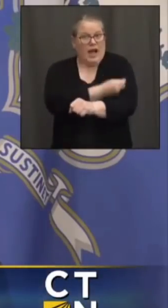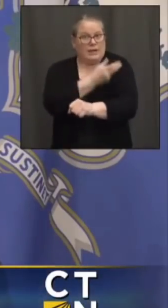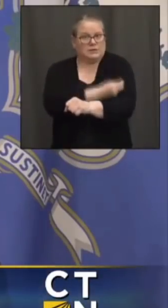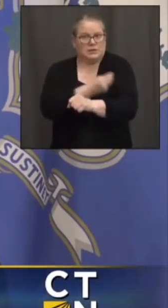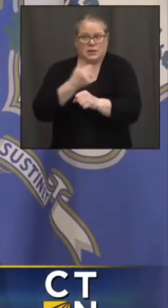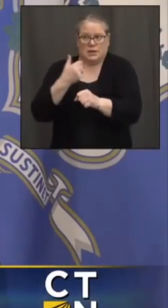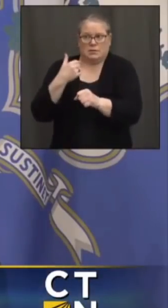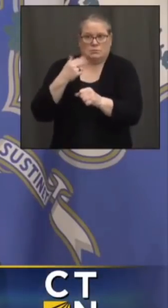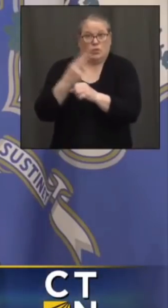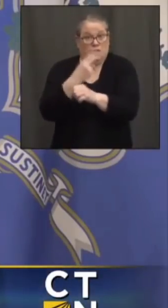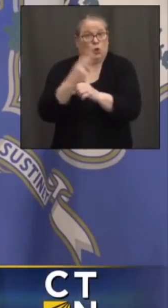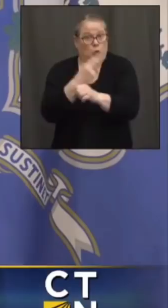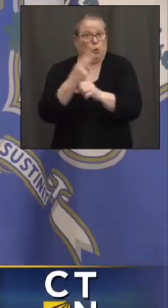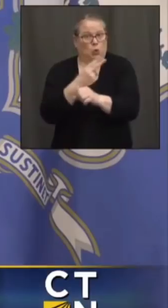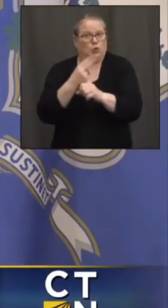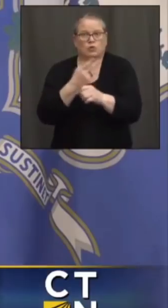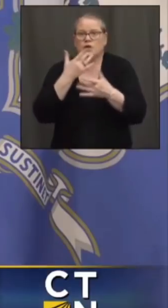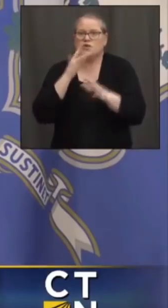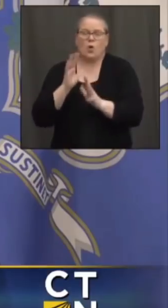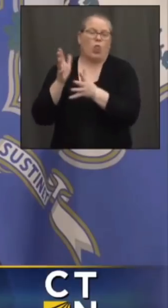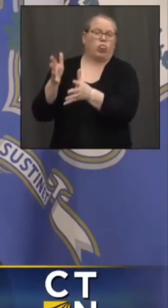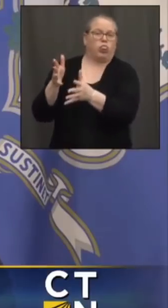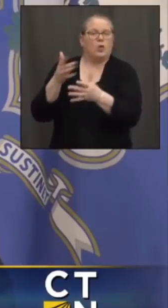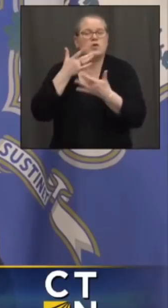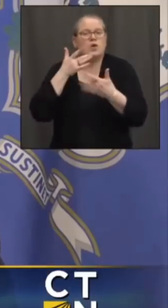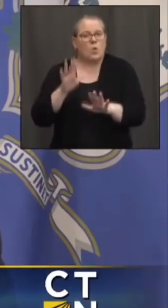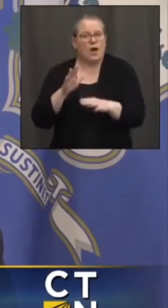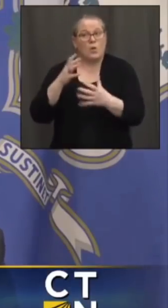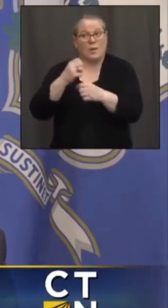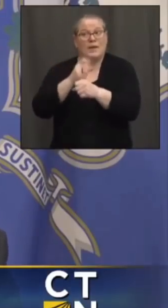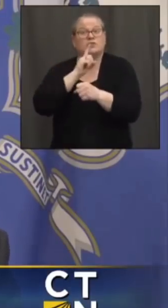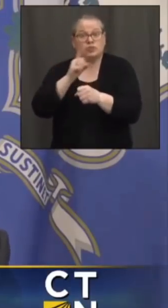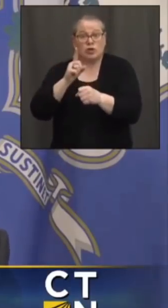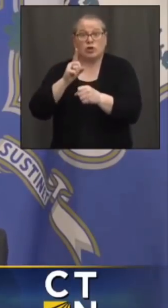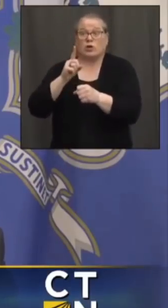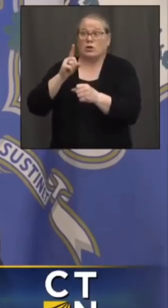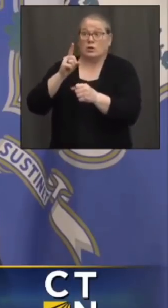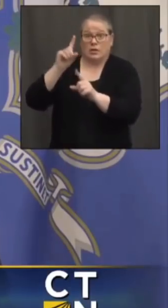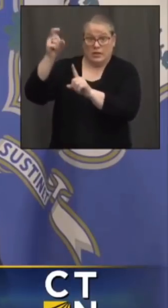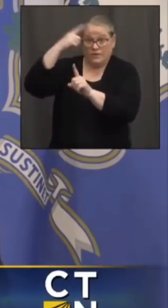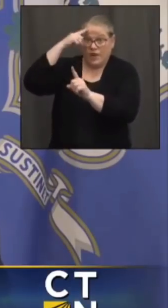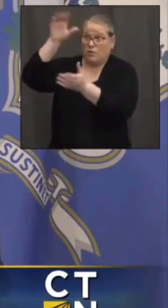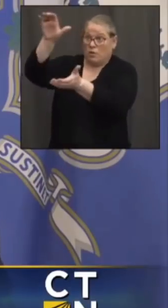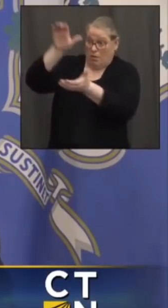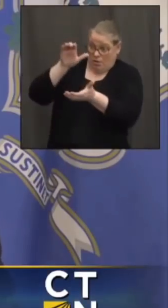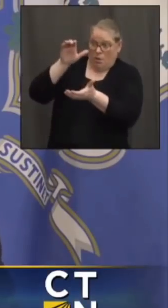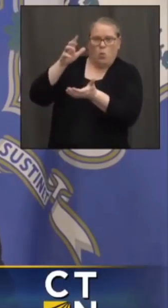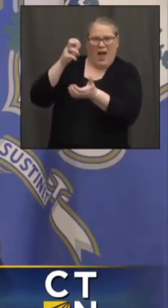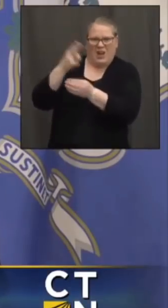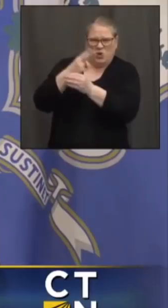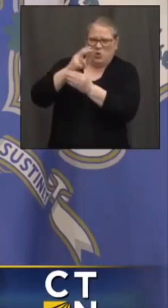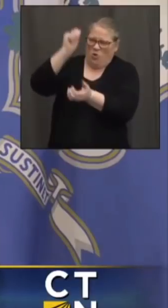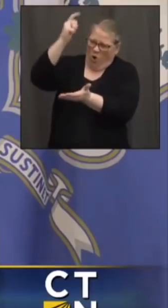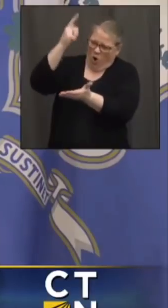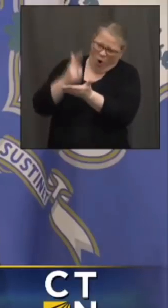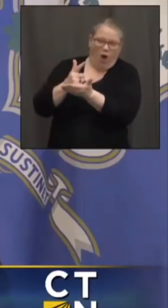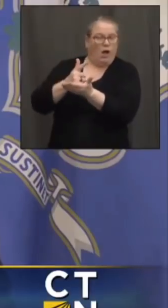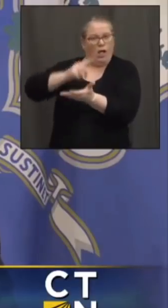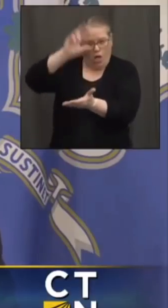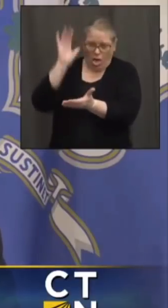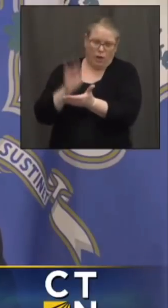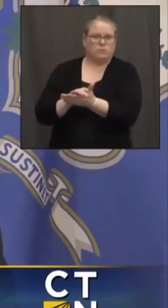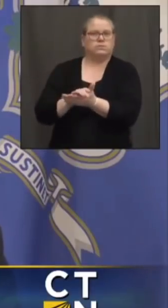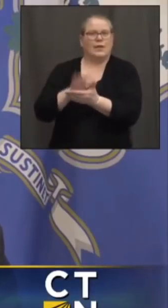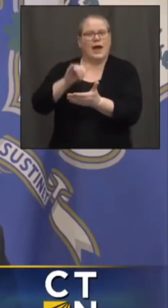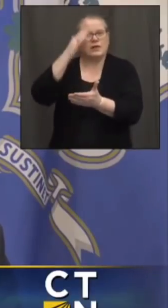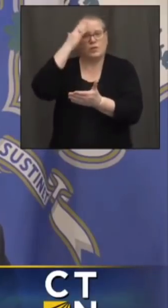coming forward. So we want to make sure that every vaccine has a use. So that's when we brought down to 65. And we'll see what the appetite is